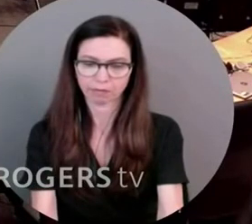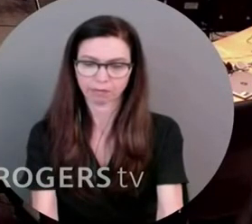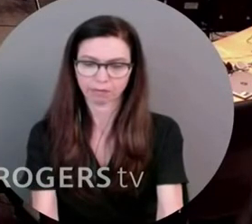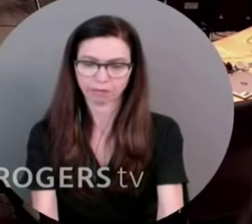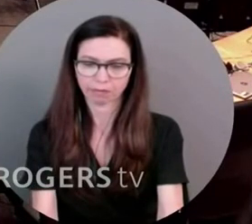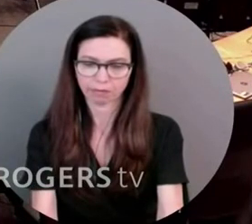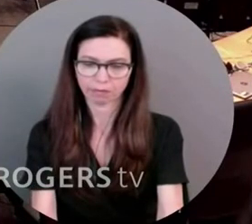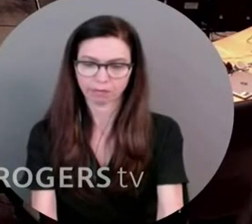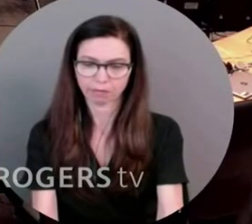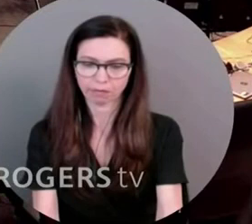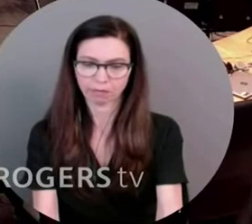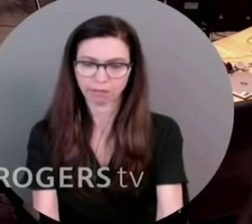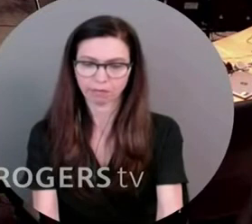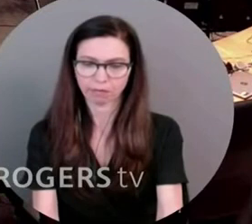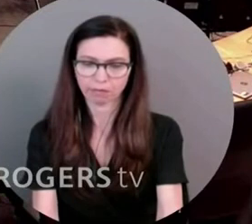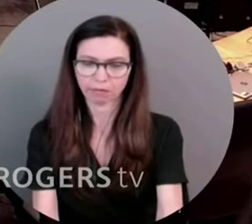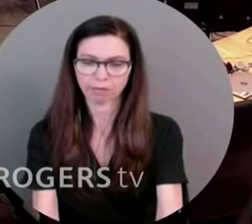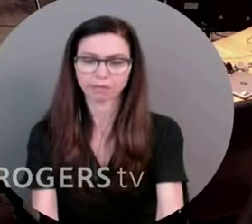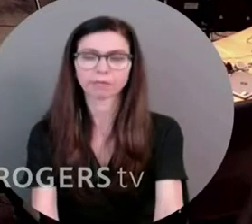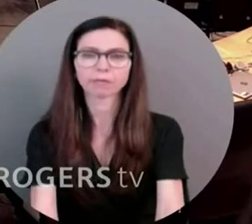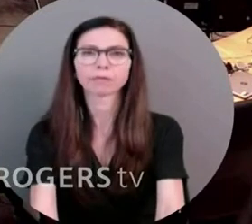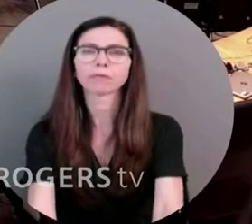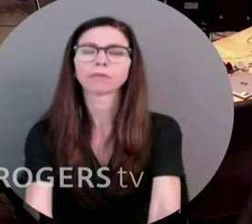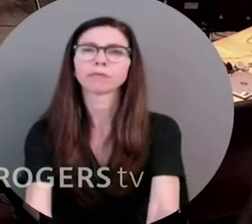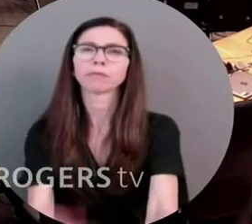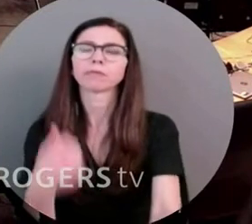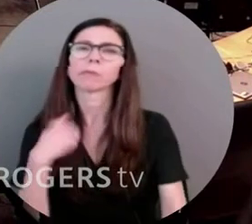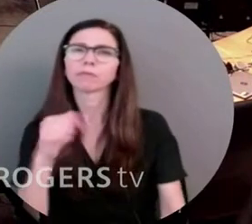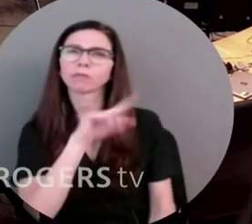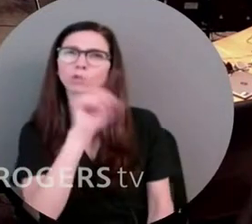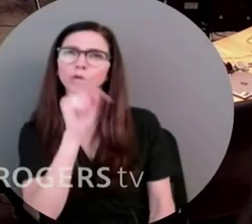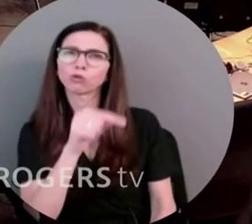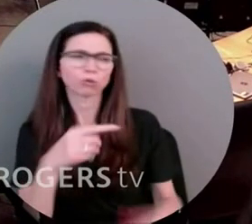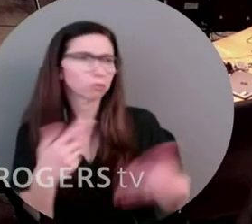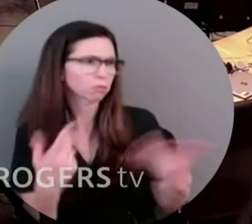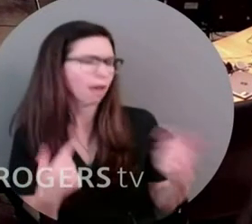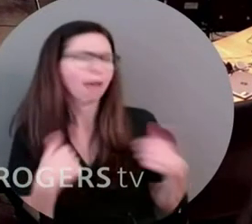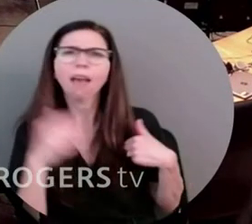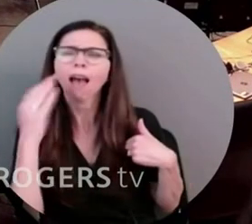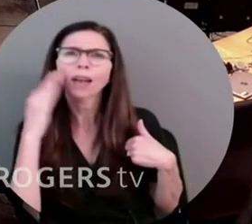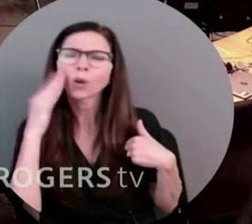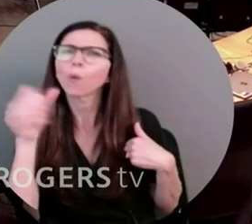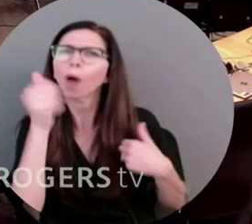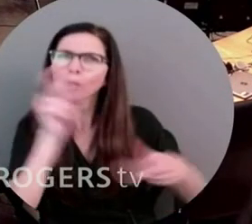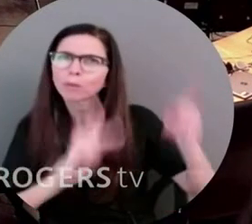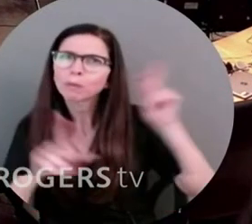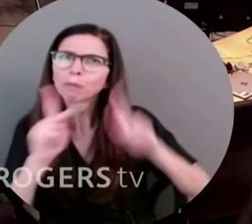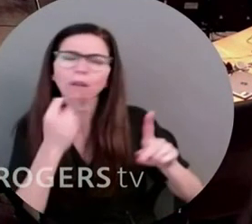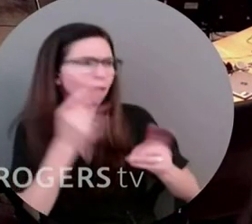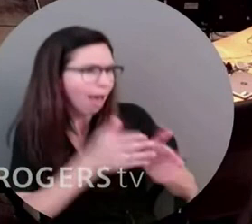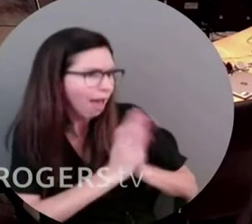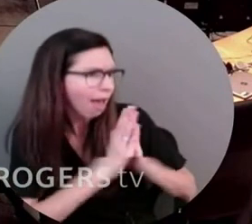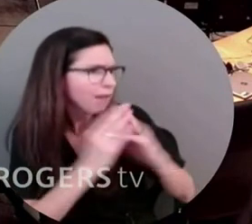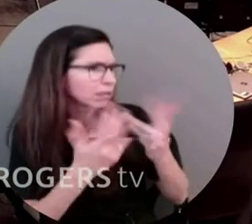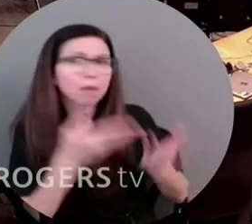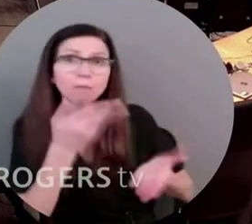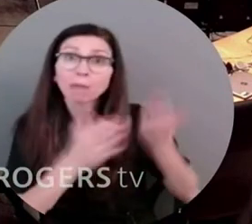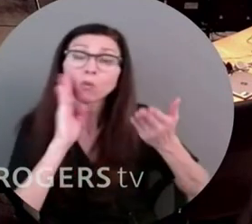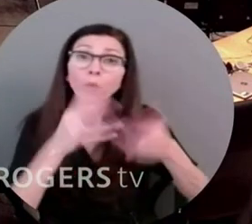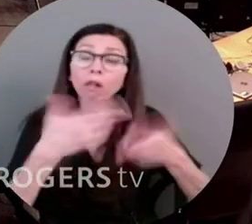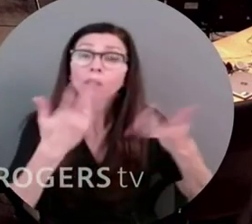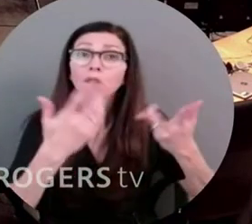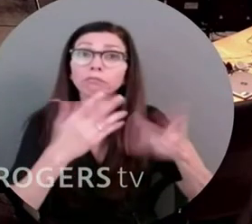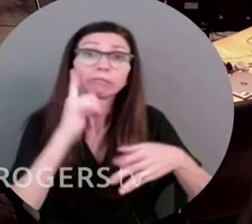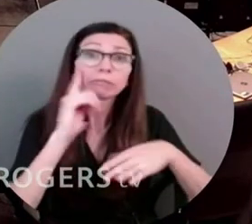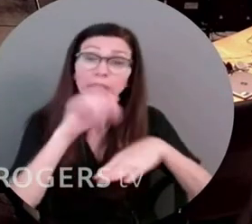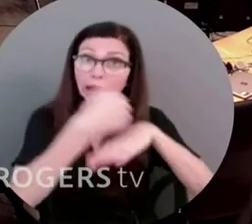or like a pop-up model for testing. Is that something that we would see in the near future, or